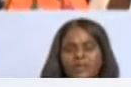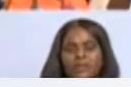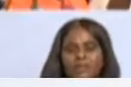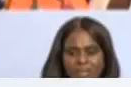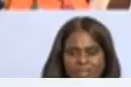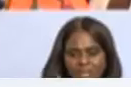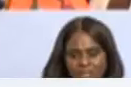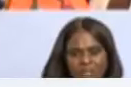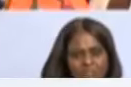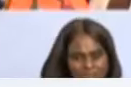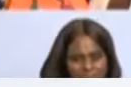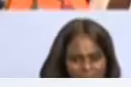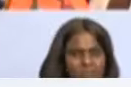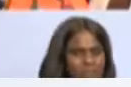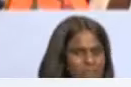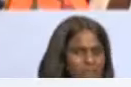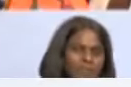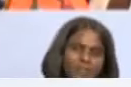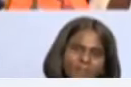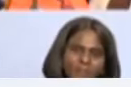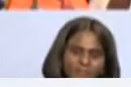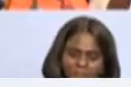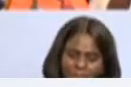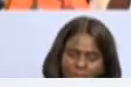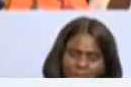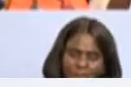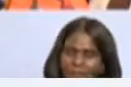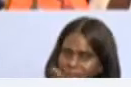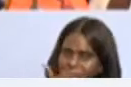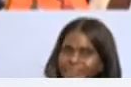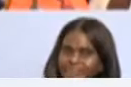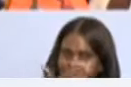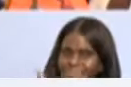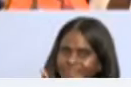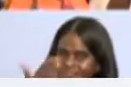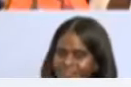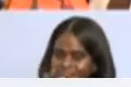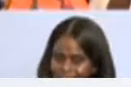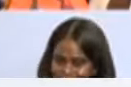indivisible Zambia. Let us nurse this power.